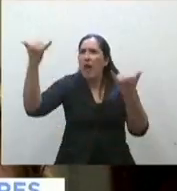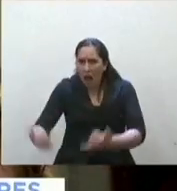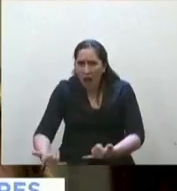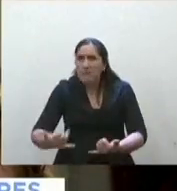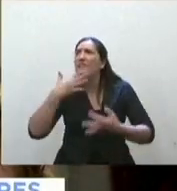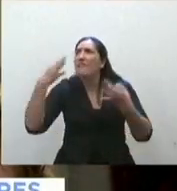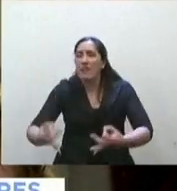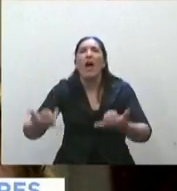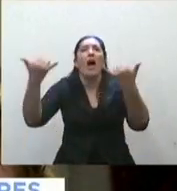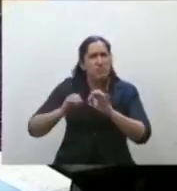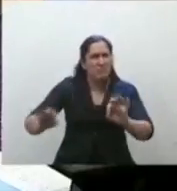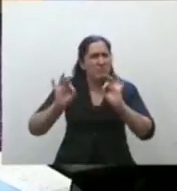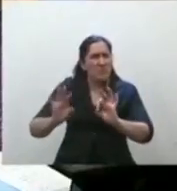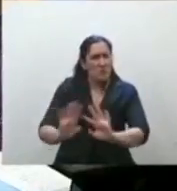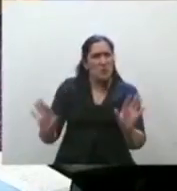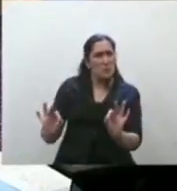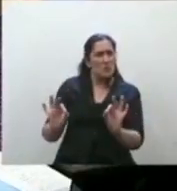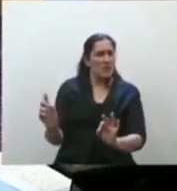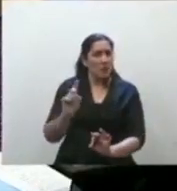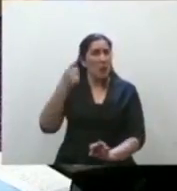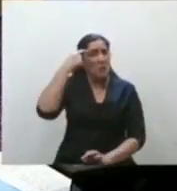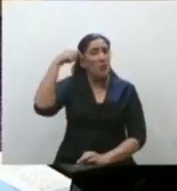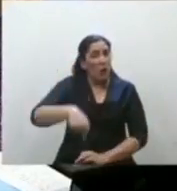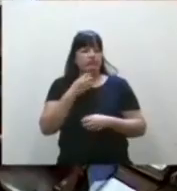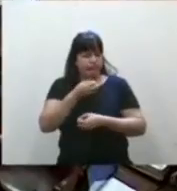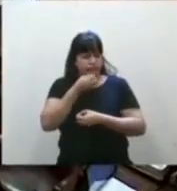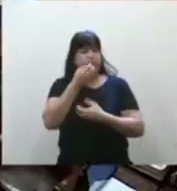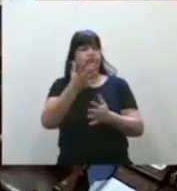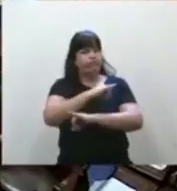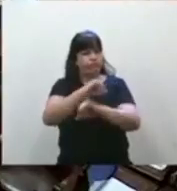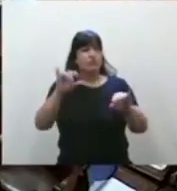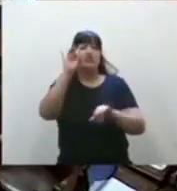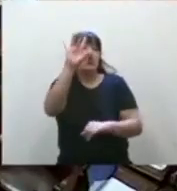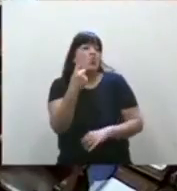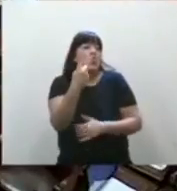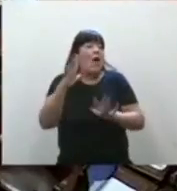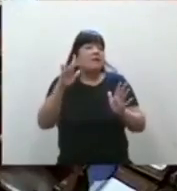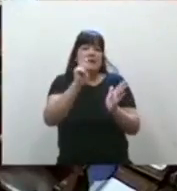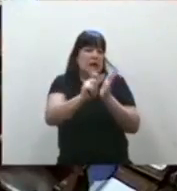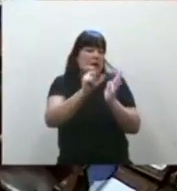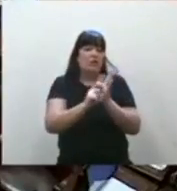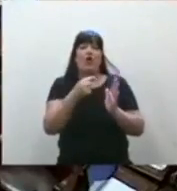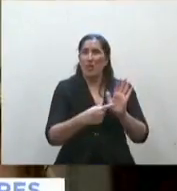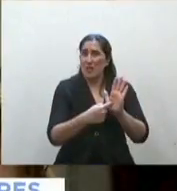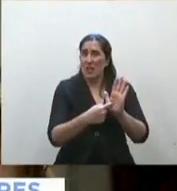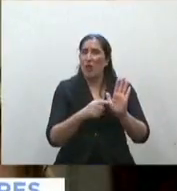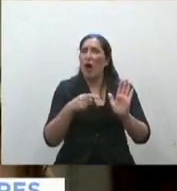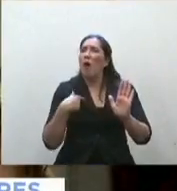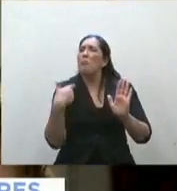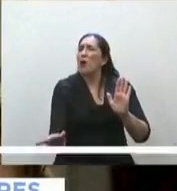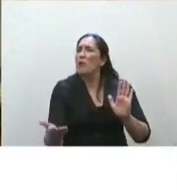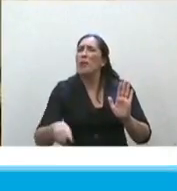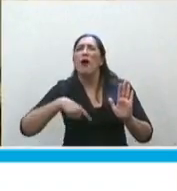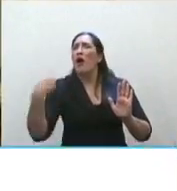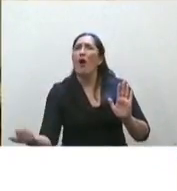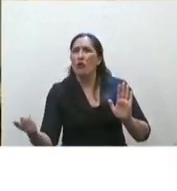now Senator Cristina Kirchner, the outcome was a shame. She said the divisive issue is not just going to go away. We are